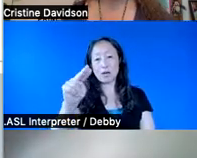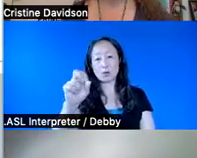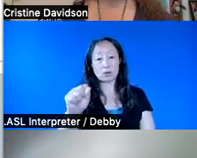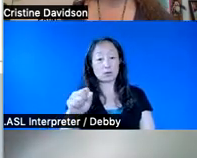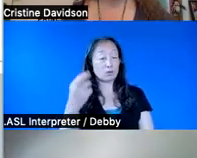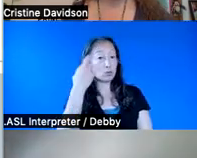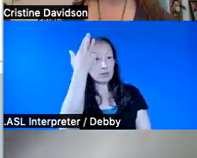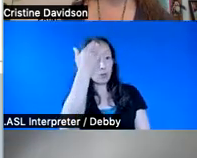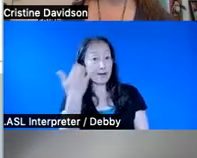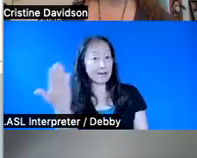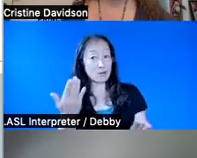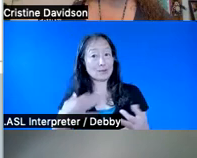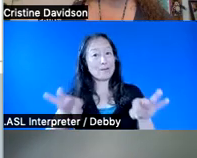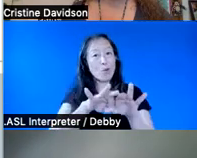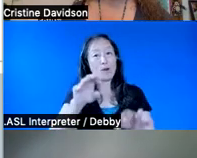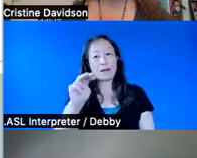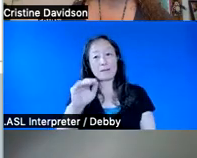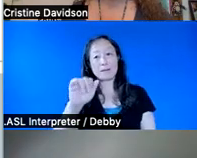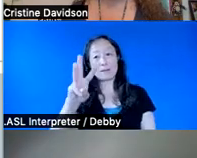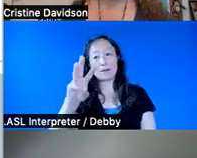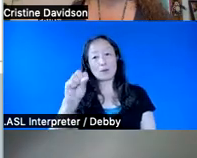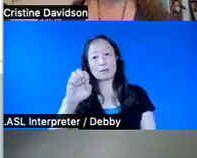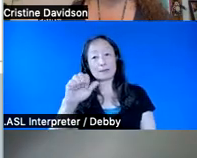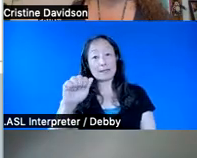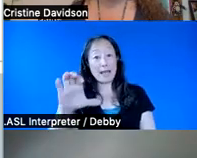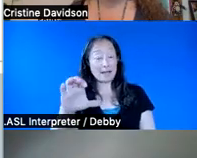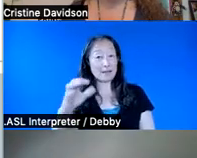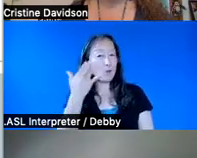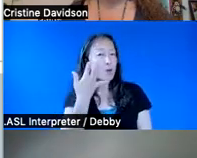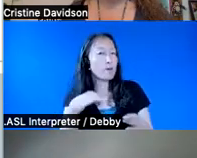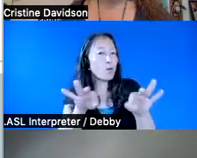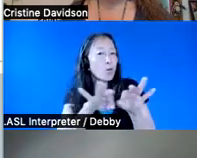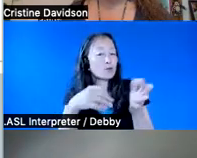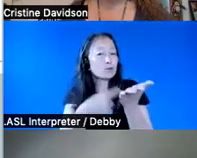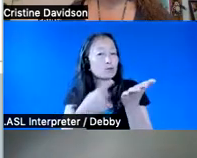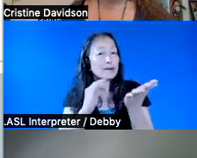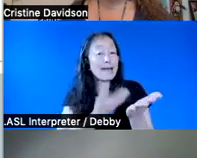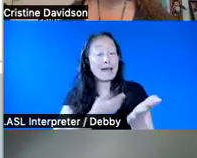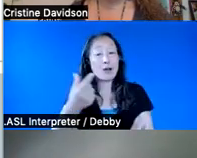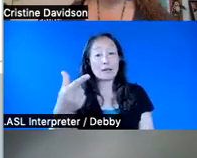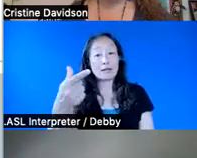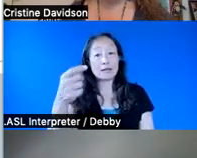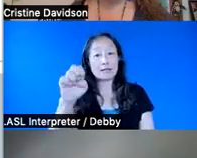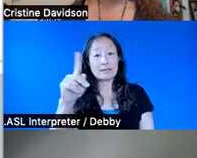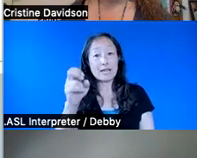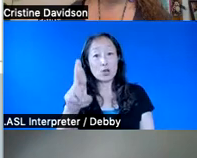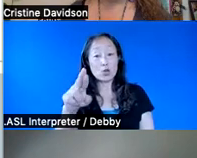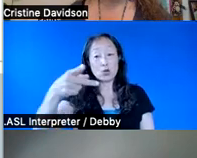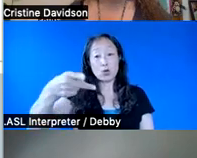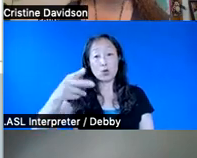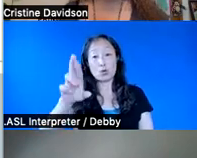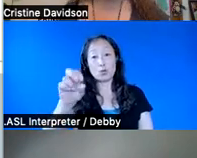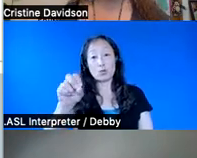MIWSAC that it's important for us to talk about our gender pronouns is that there is